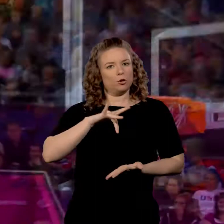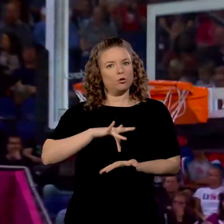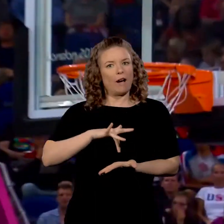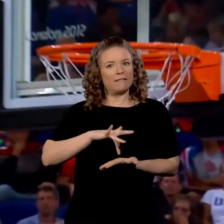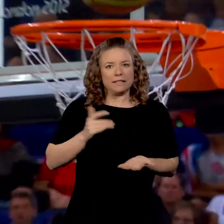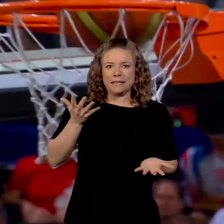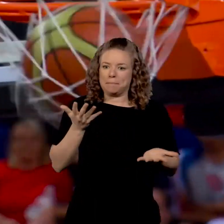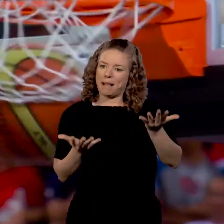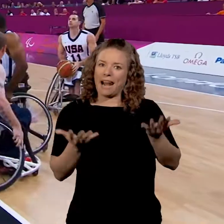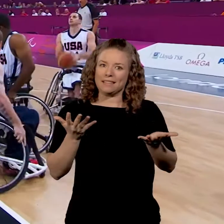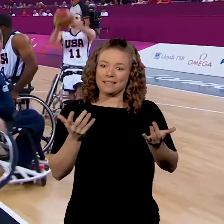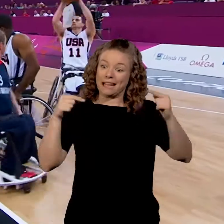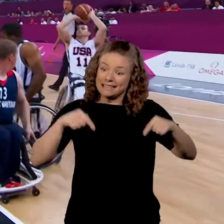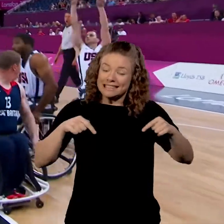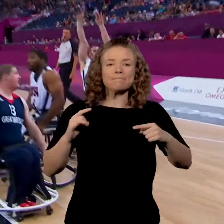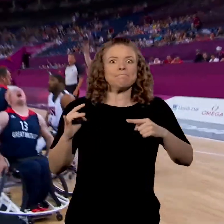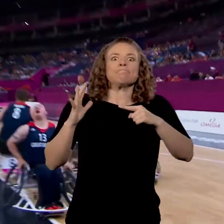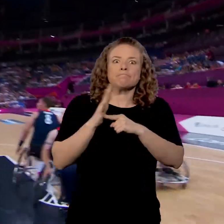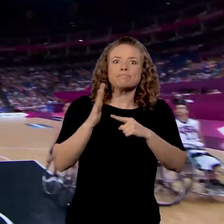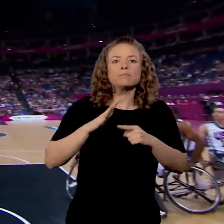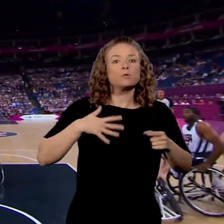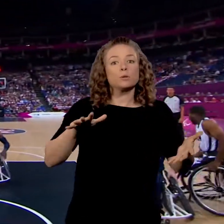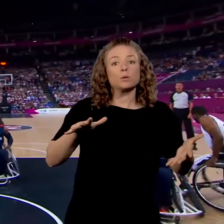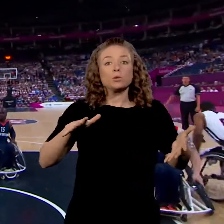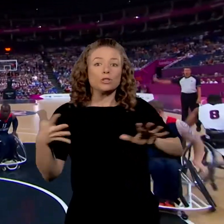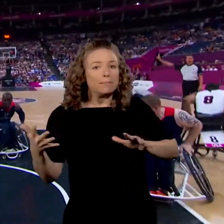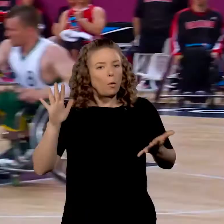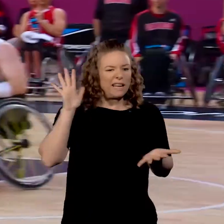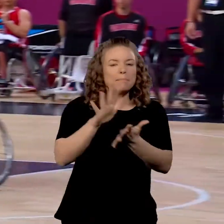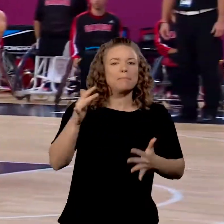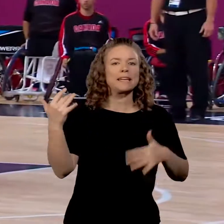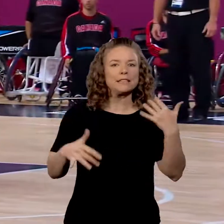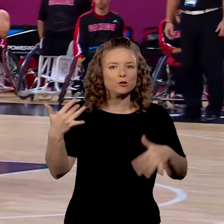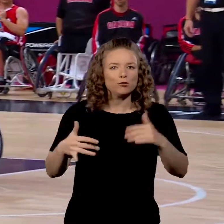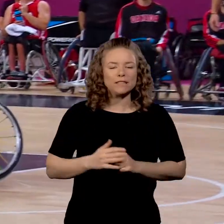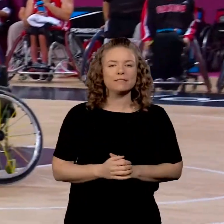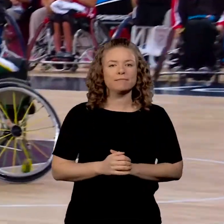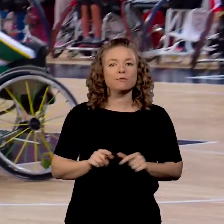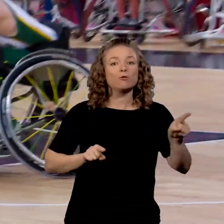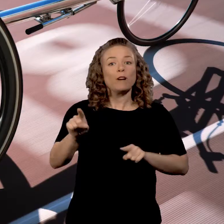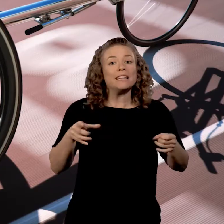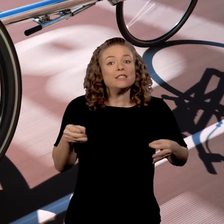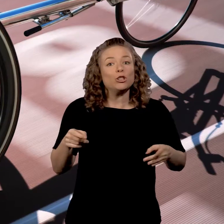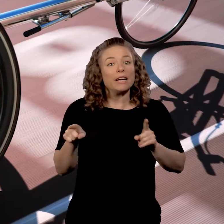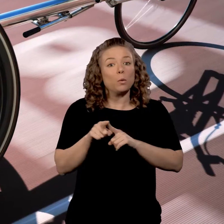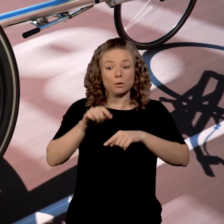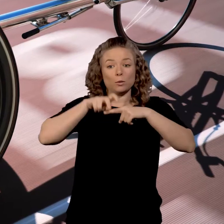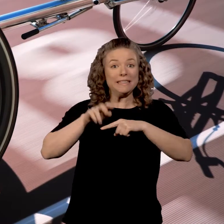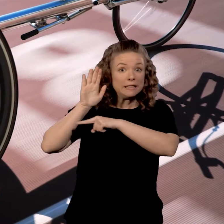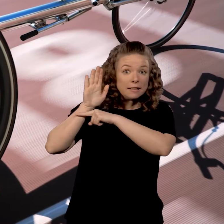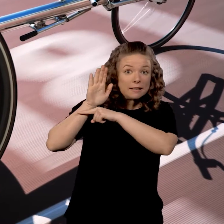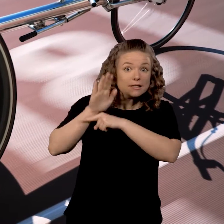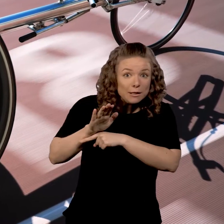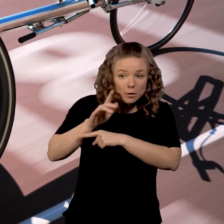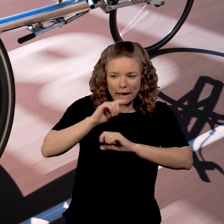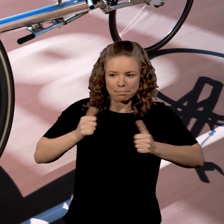user's centre of gravity and balance, which is vital in preventing tipping over and impact injuries. Racing chairs have